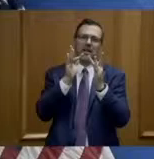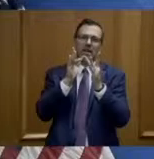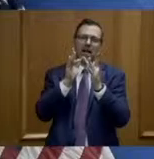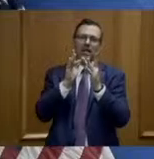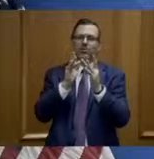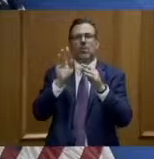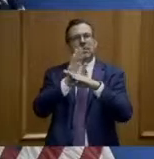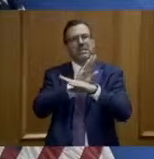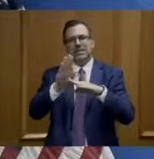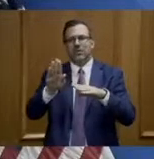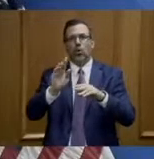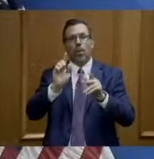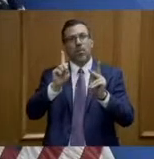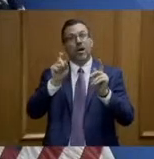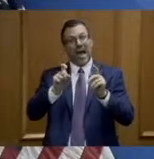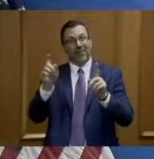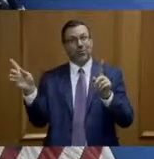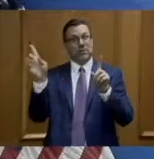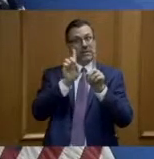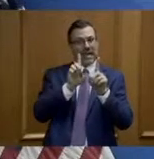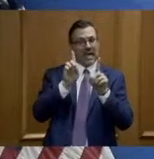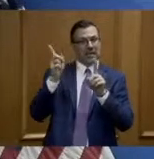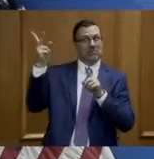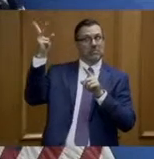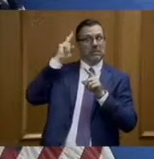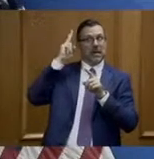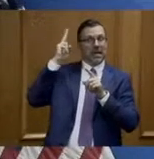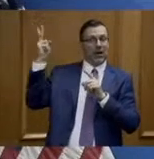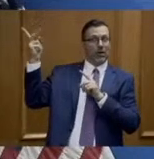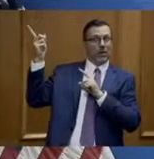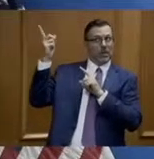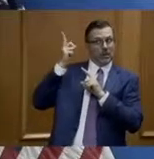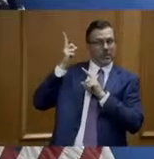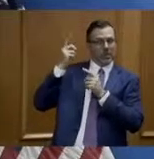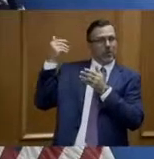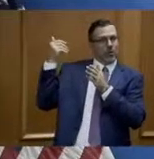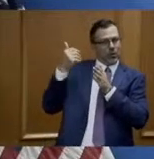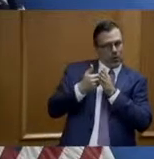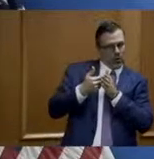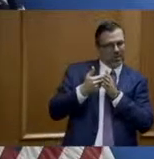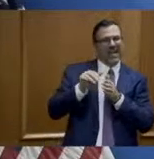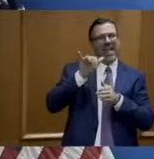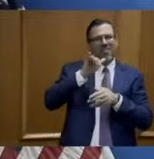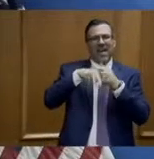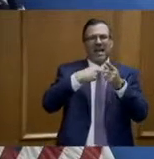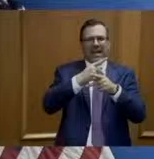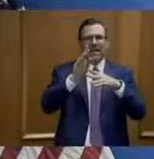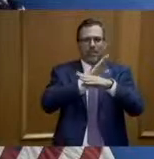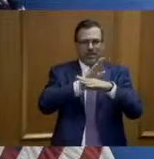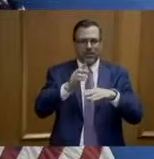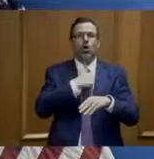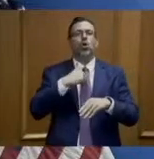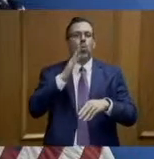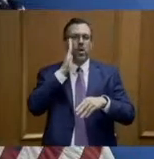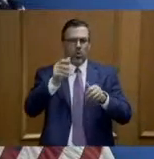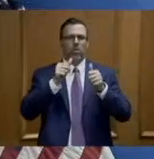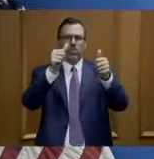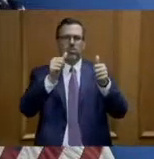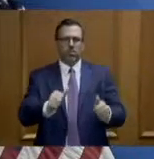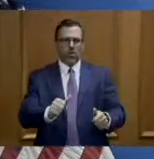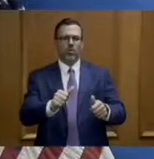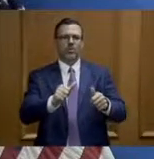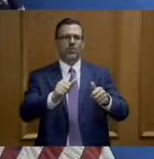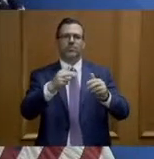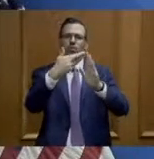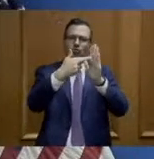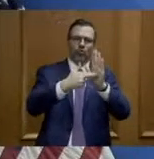of the week, and it'll be on our website, and we will actually push it out to industry groups. We're using industry organizations to push